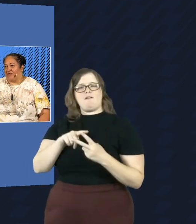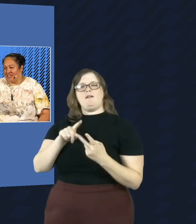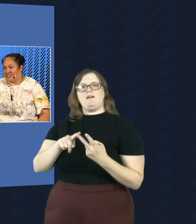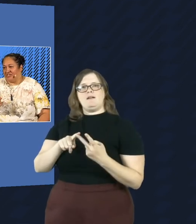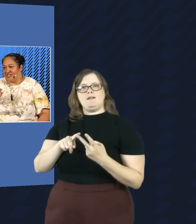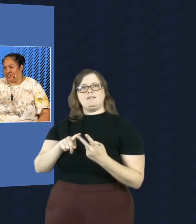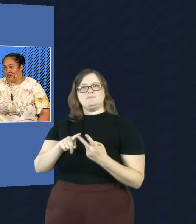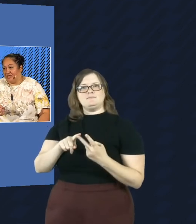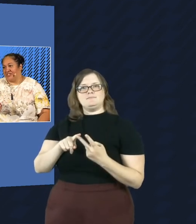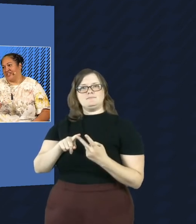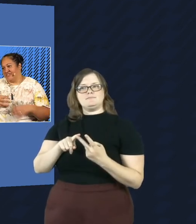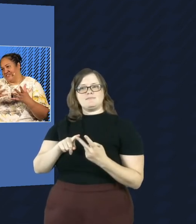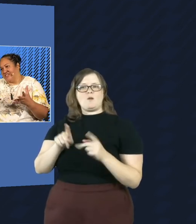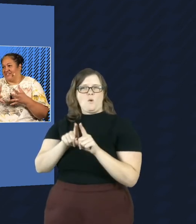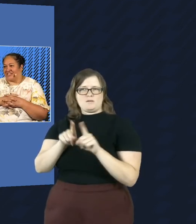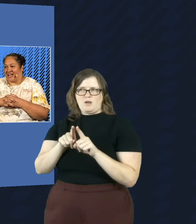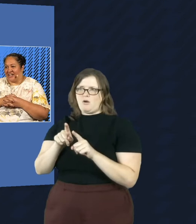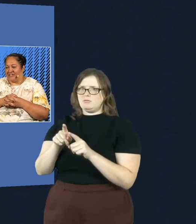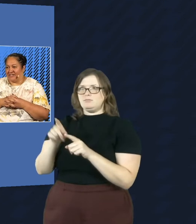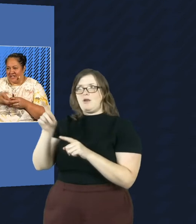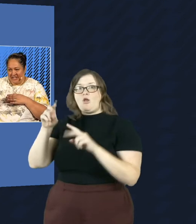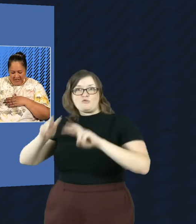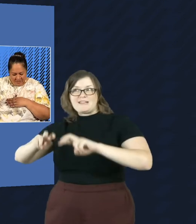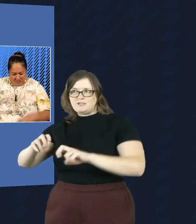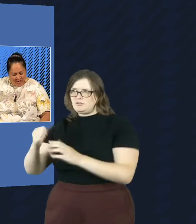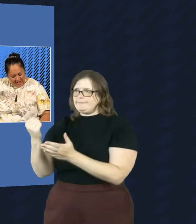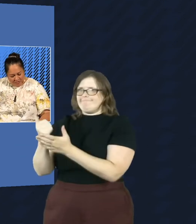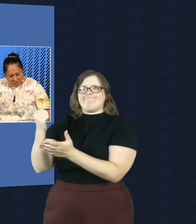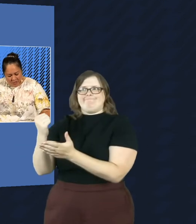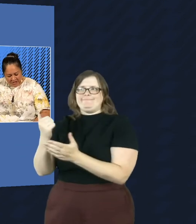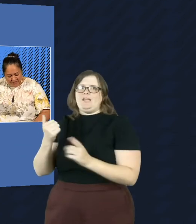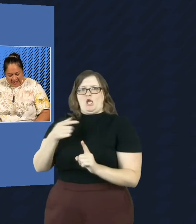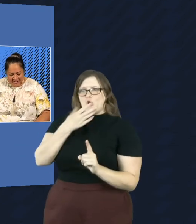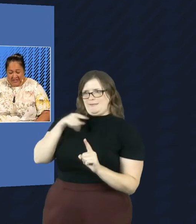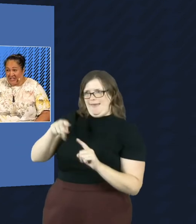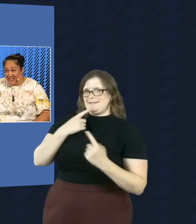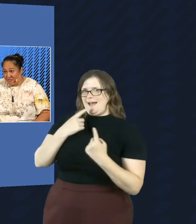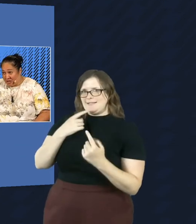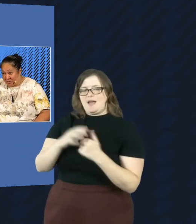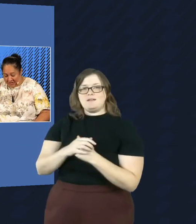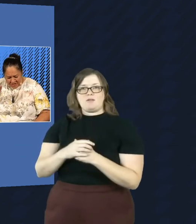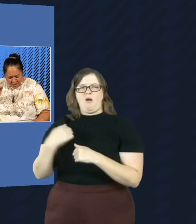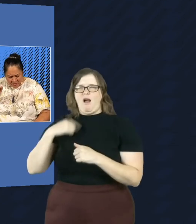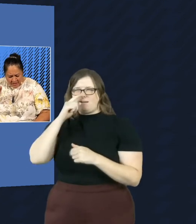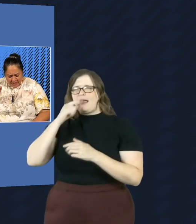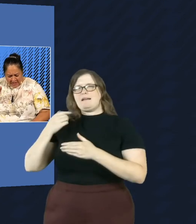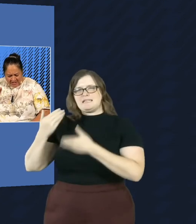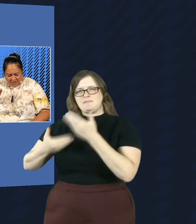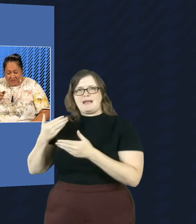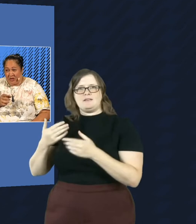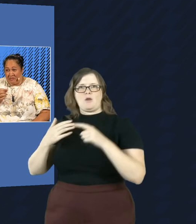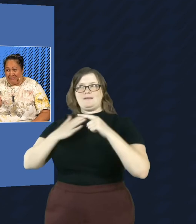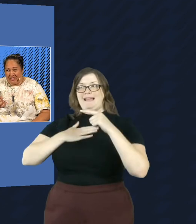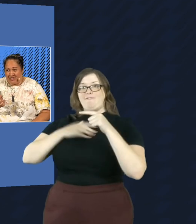bona fide researchers were using this data. And so I can walk you through that. Safe people at the top,